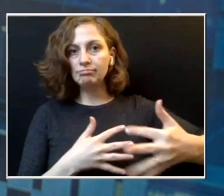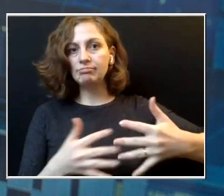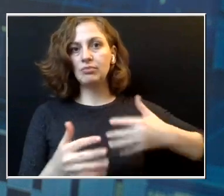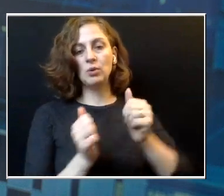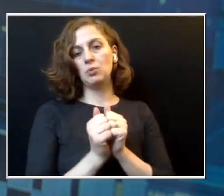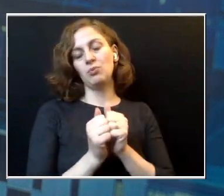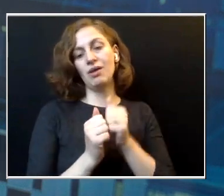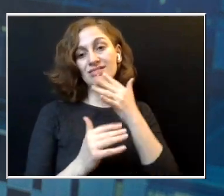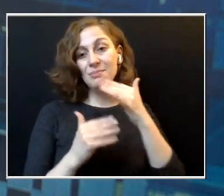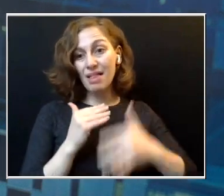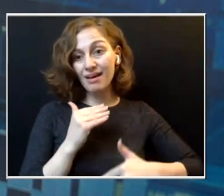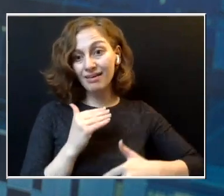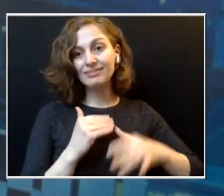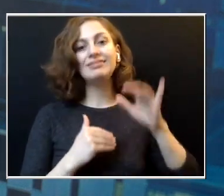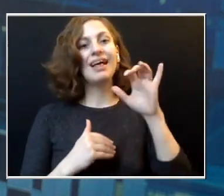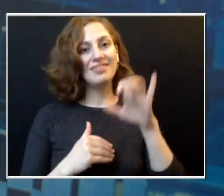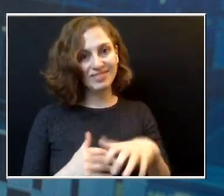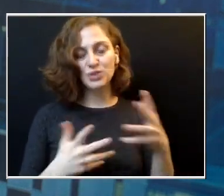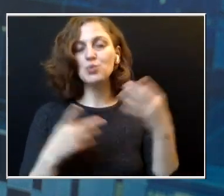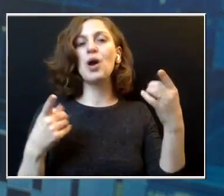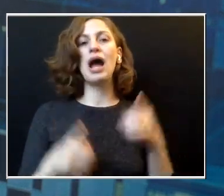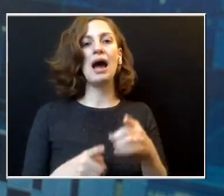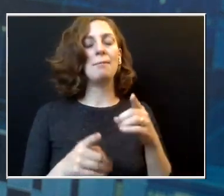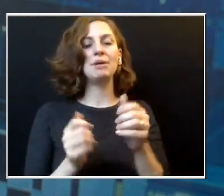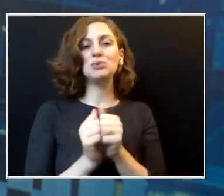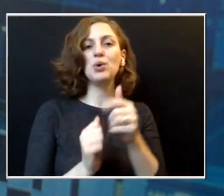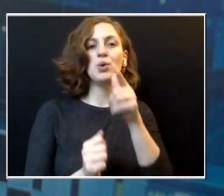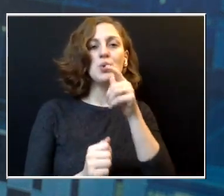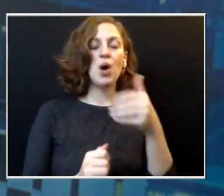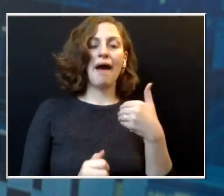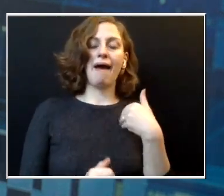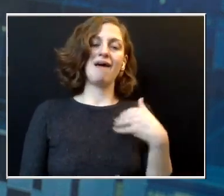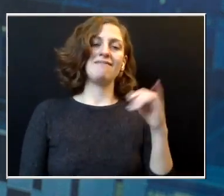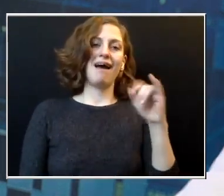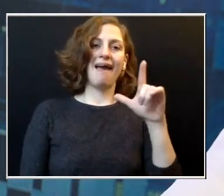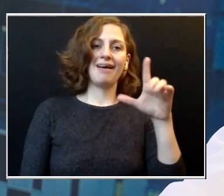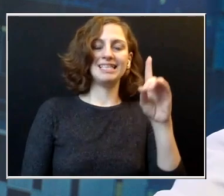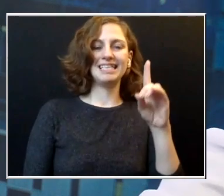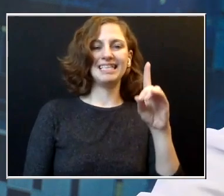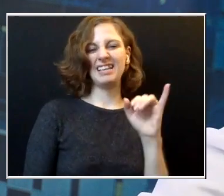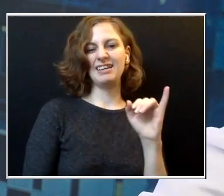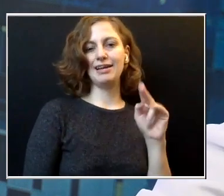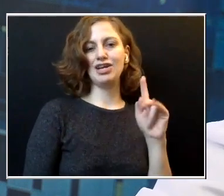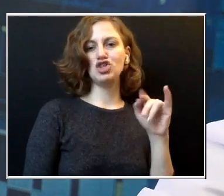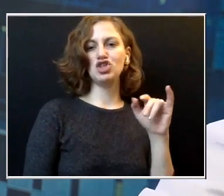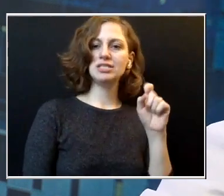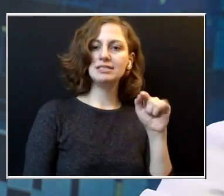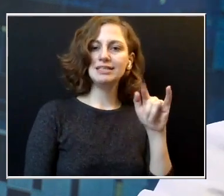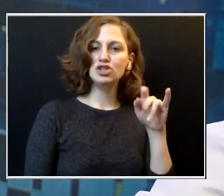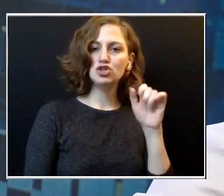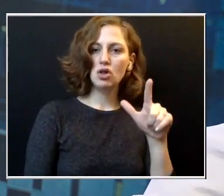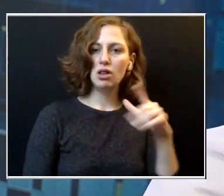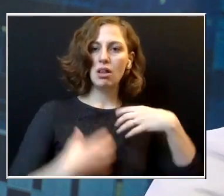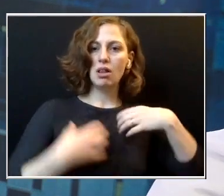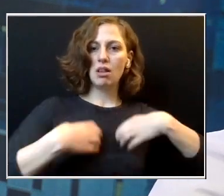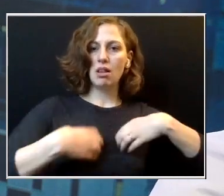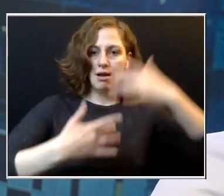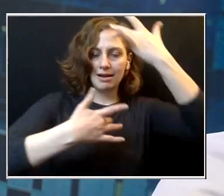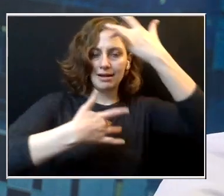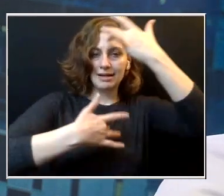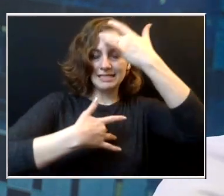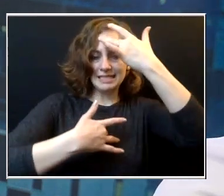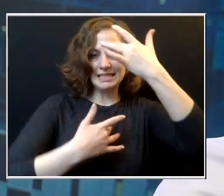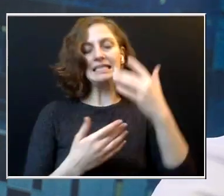I.L.D. This is a group of diseases where inflammation and/or scar tissue blocks the all-important exchange of